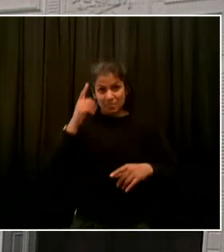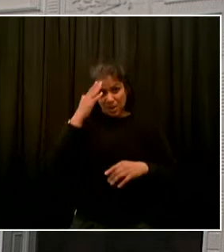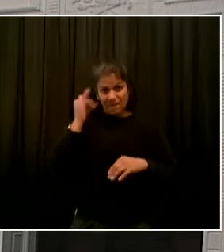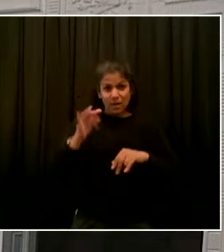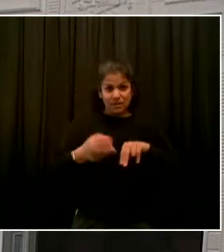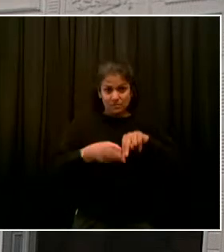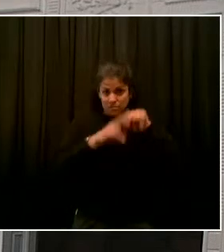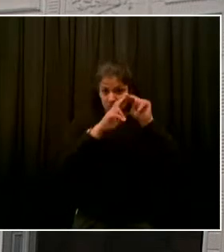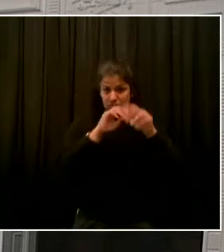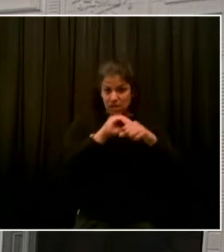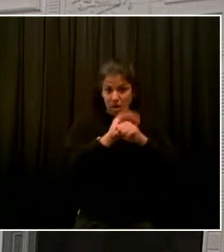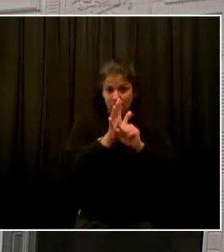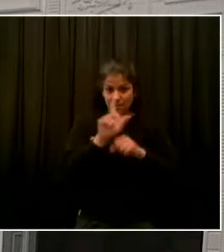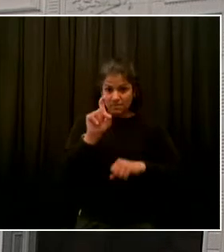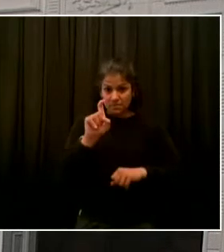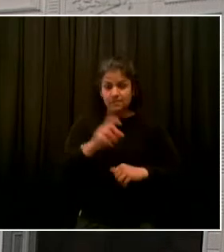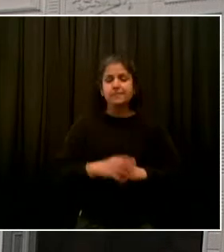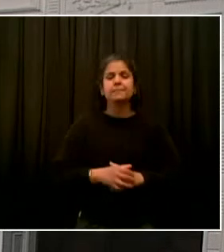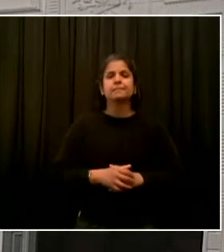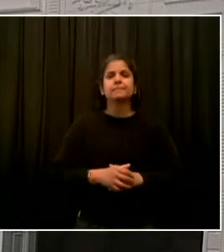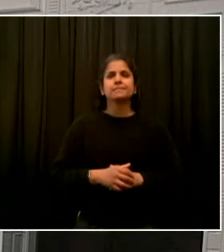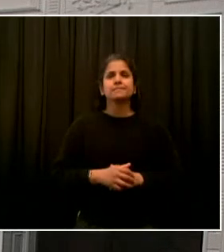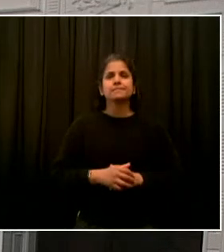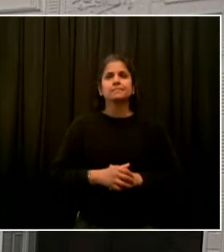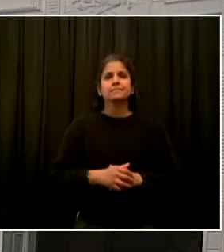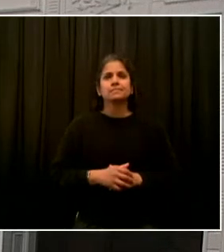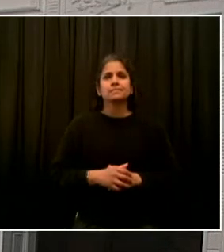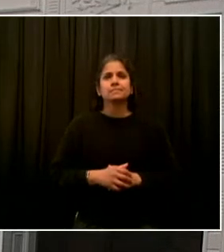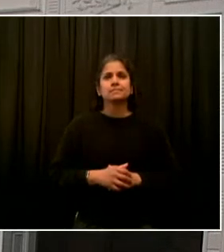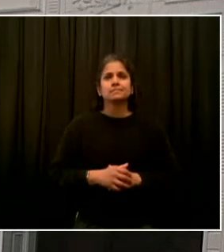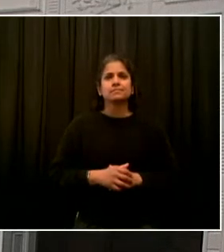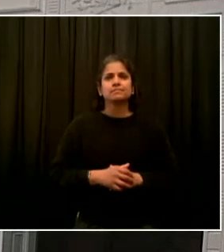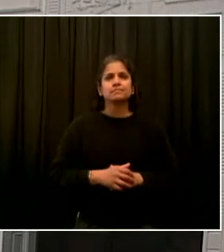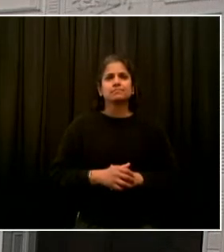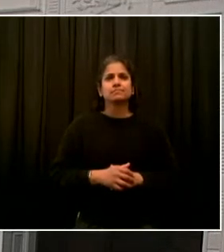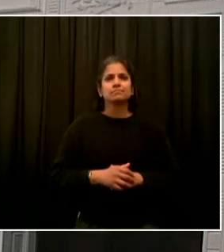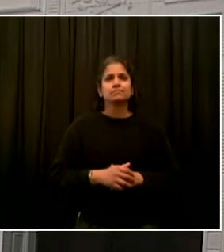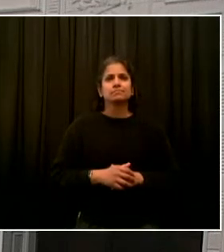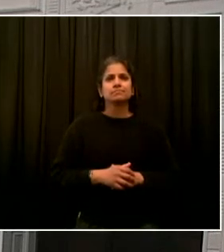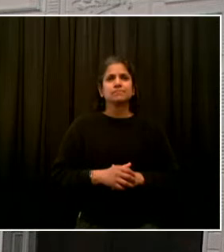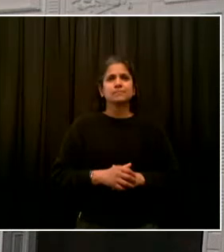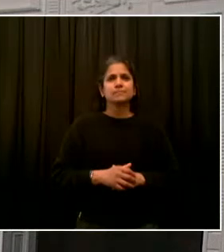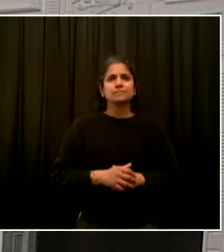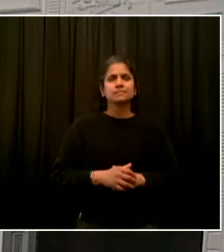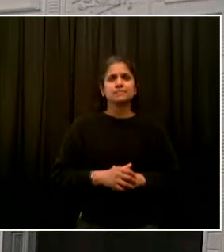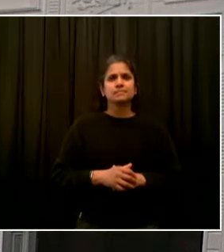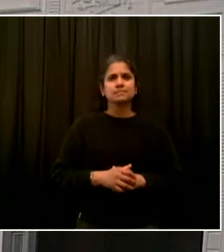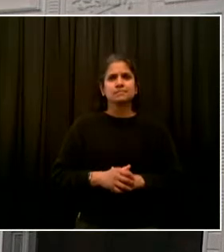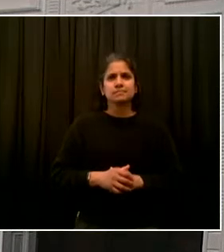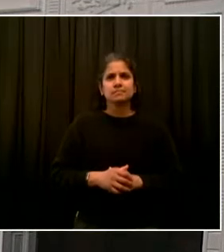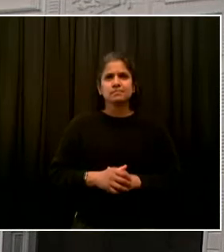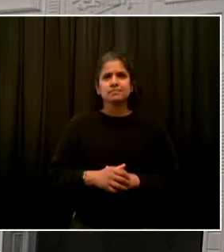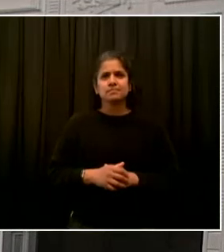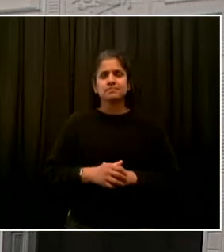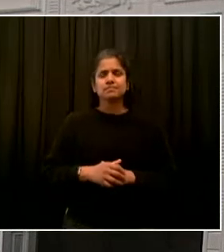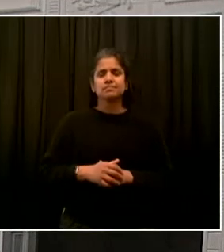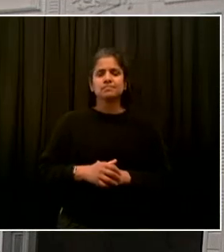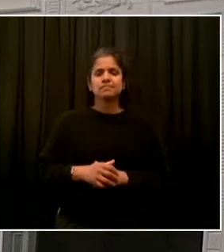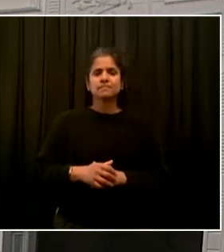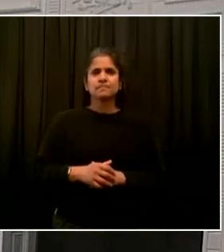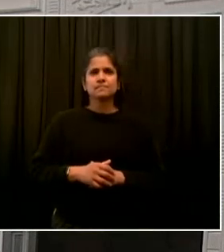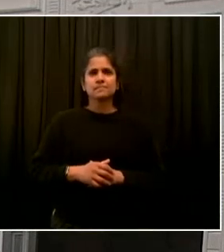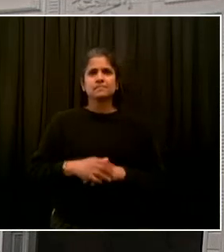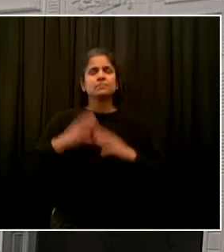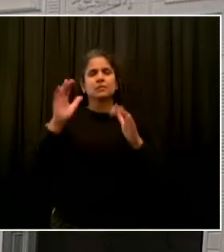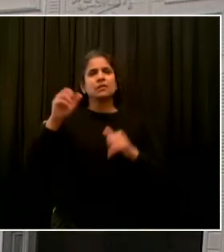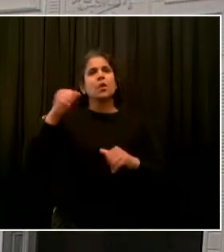this group of toddlers? Why not go to the entire K through 12 school system? Because you want to protect those